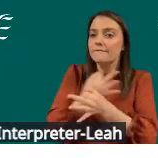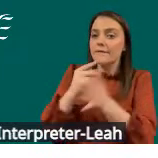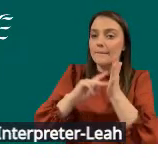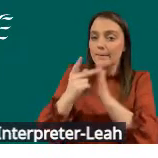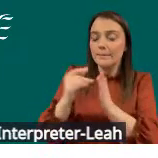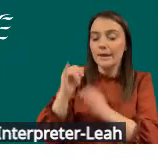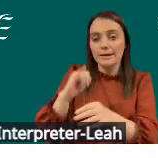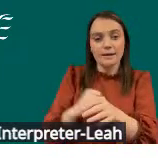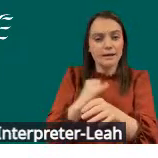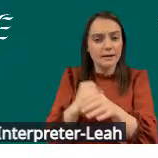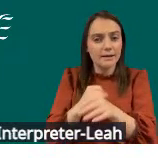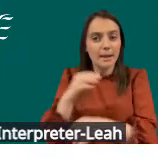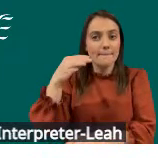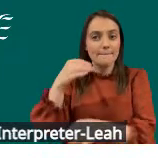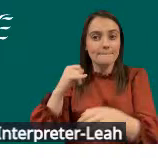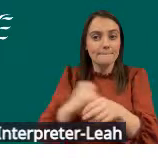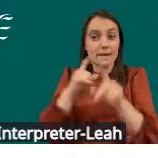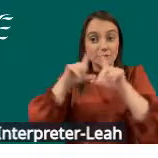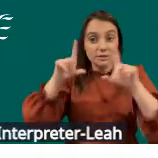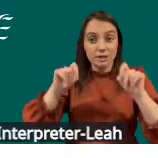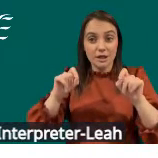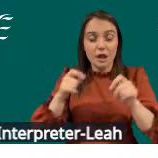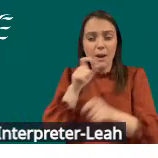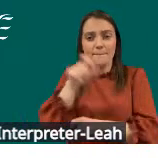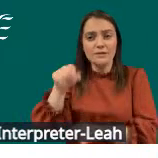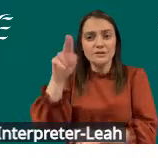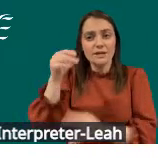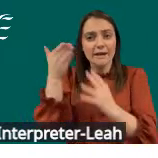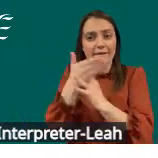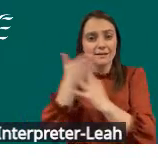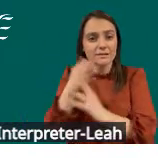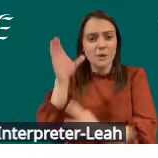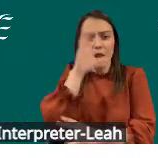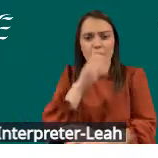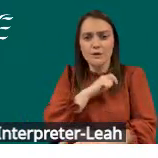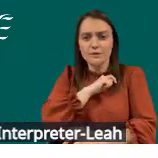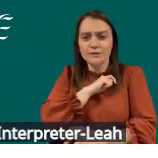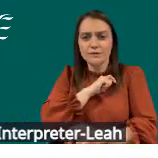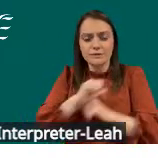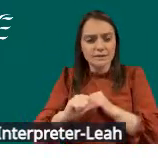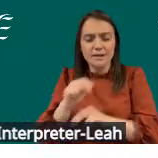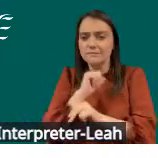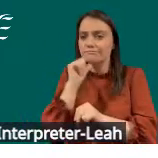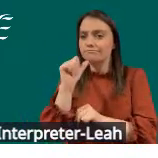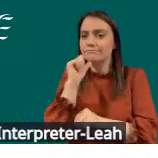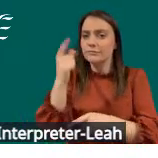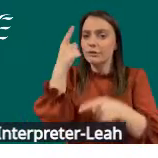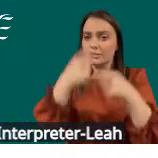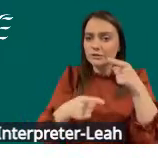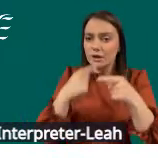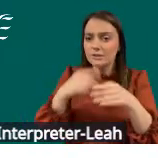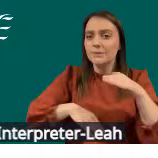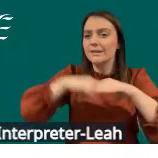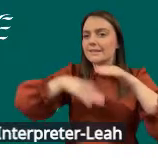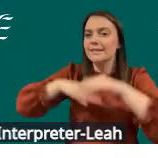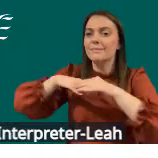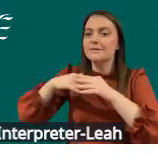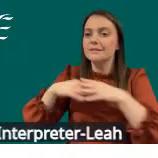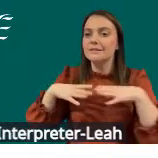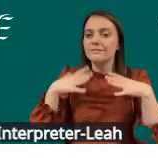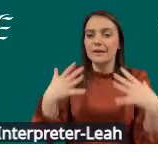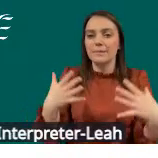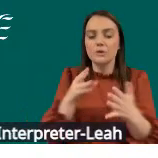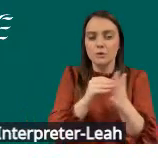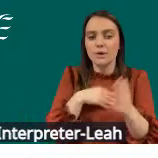card patients can access that free of charge, I'm almost sure. So I looked at the website today and there isn't a charge, but they would have limited slots and you'd have to warn